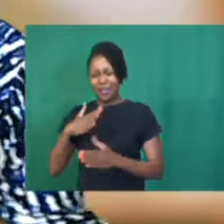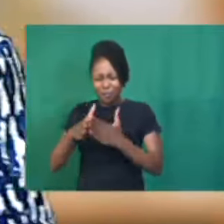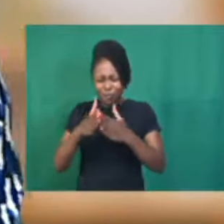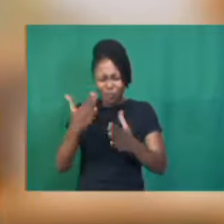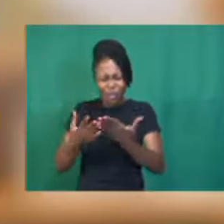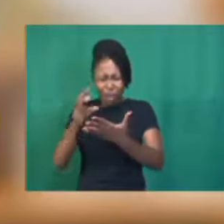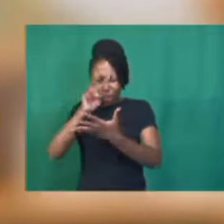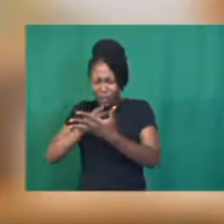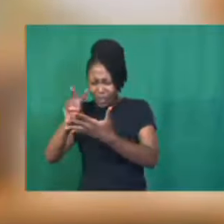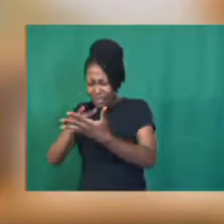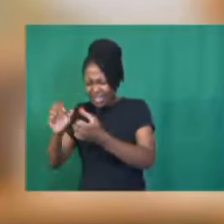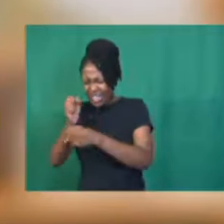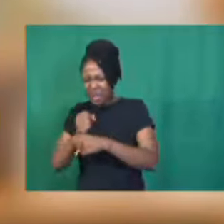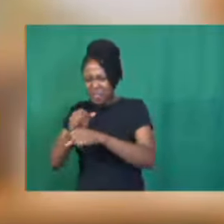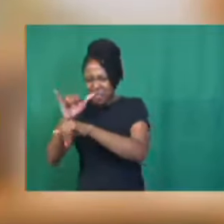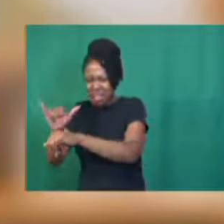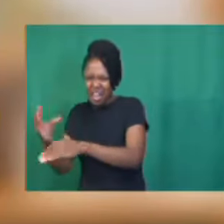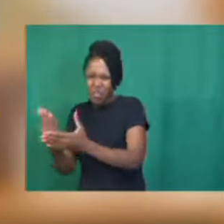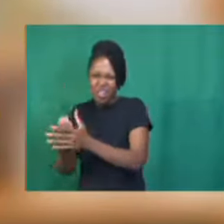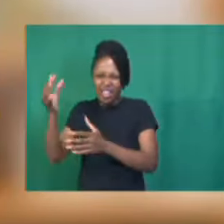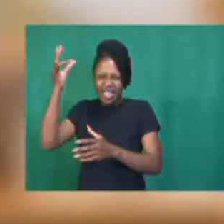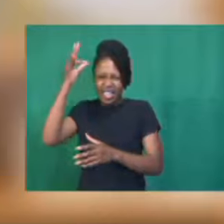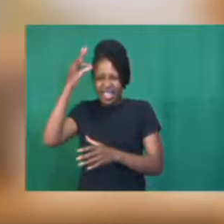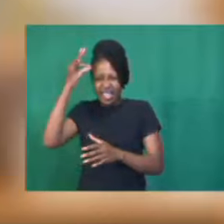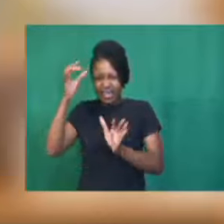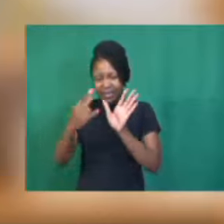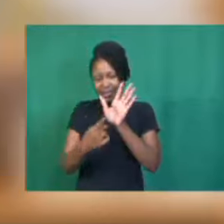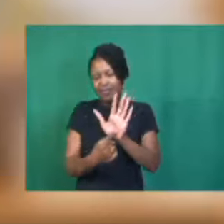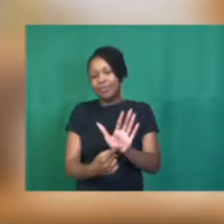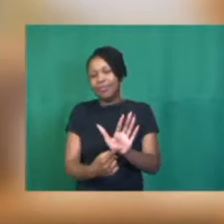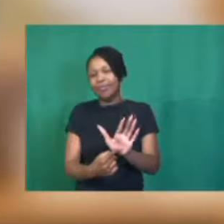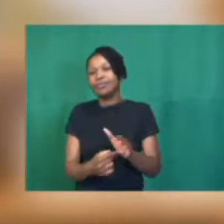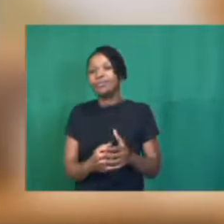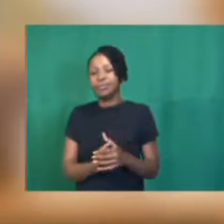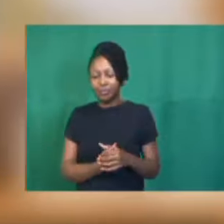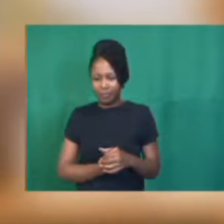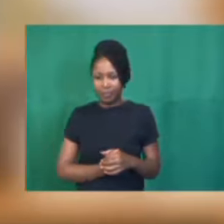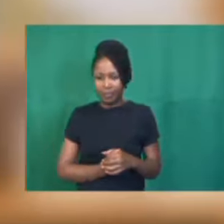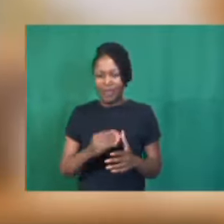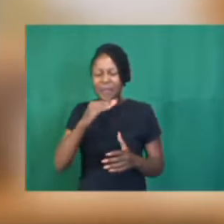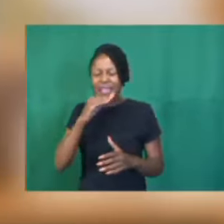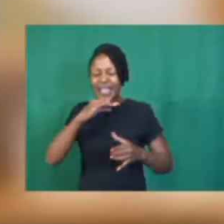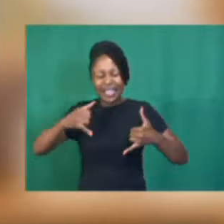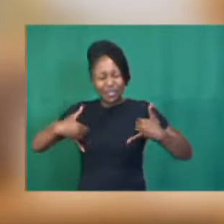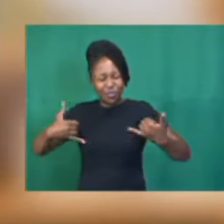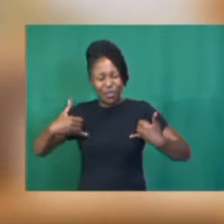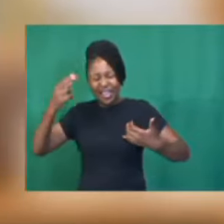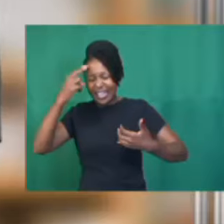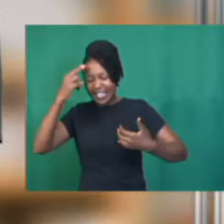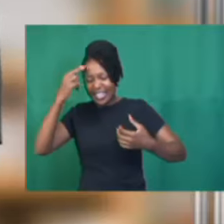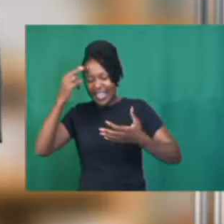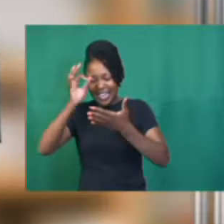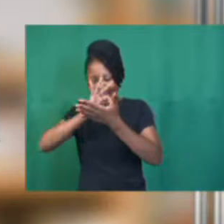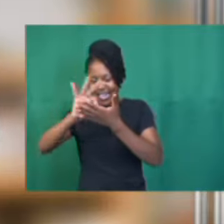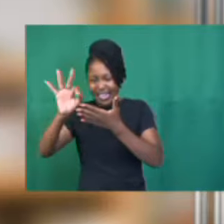whole lot of things. So basically it aids in the understanding and overall enjoyment of the story. Okay, thank you